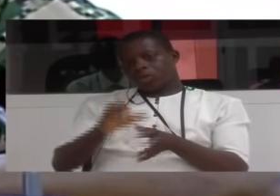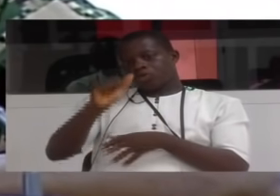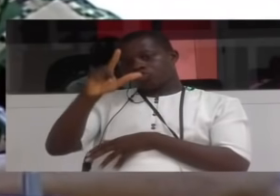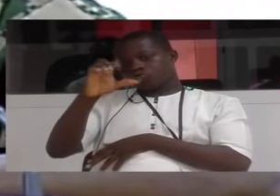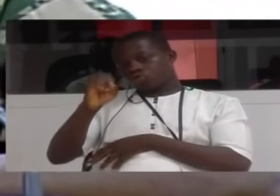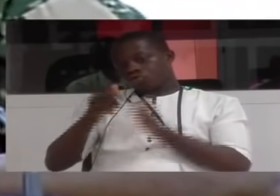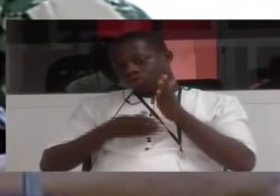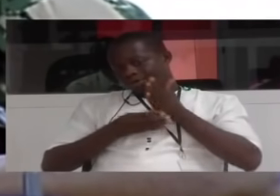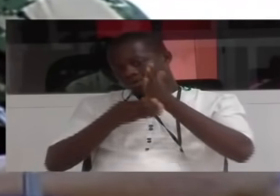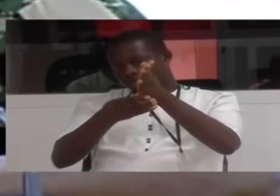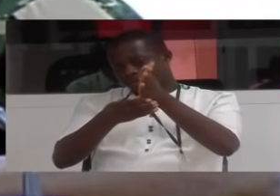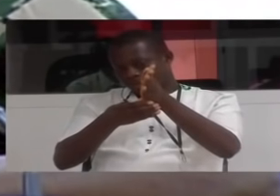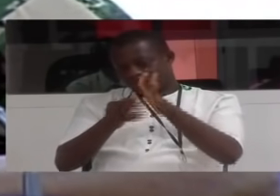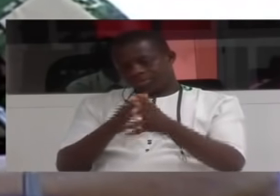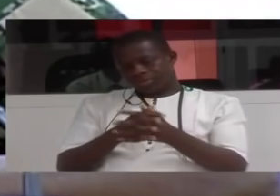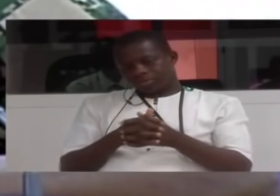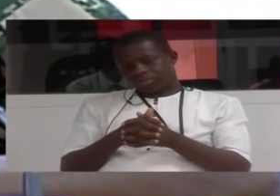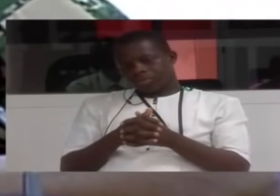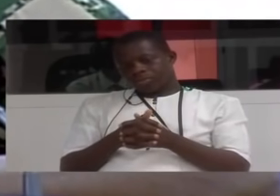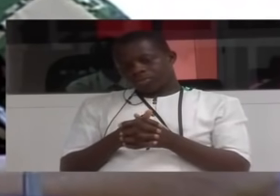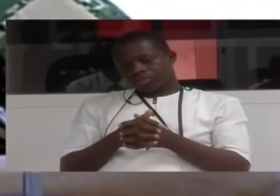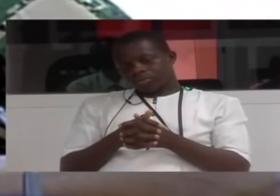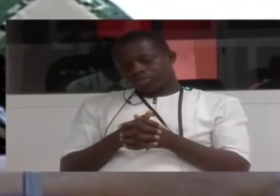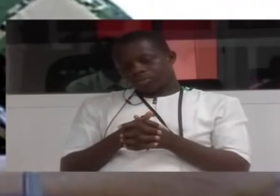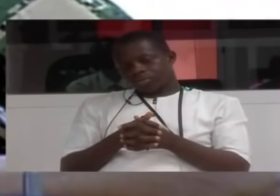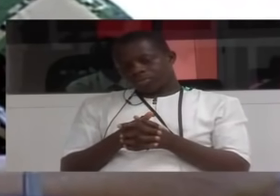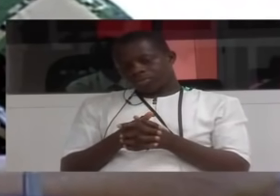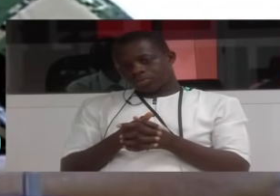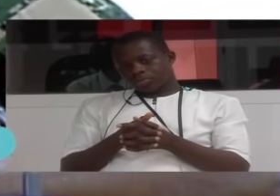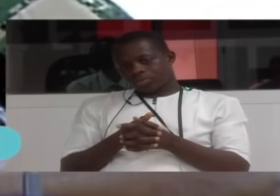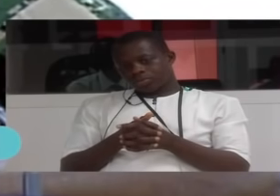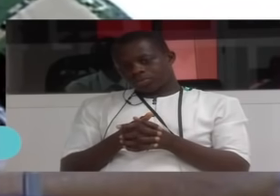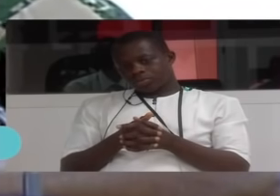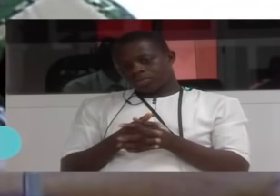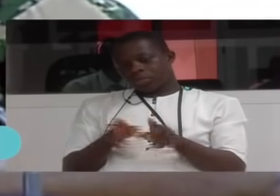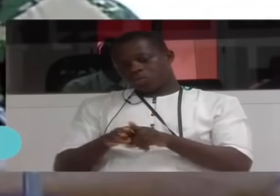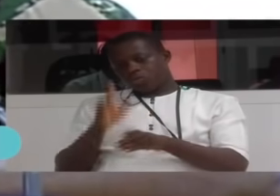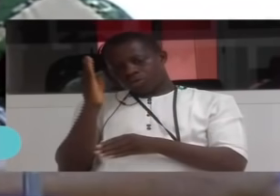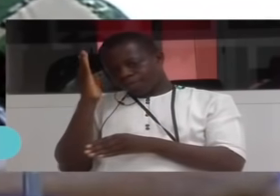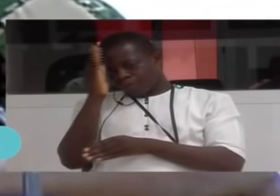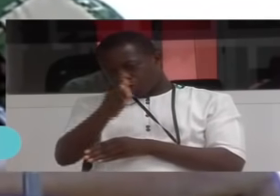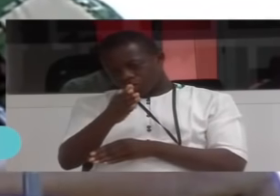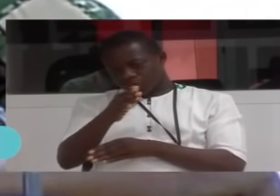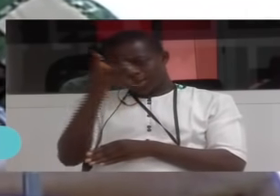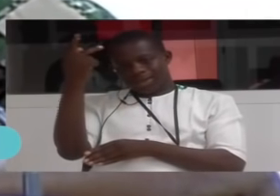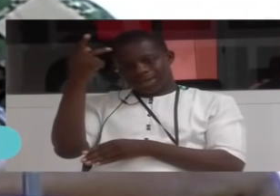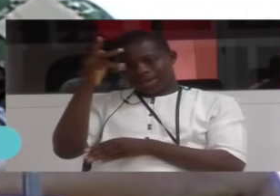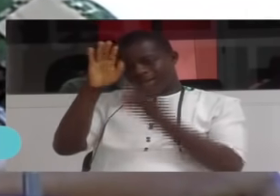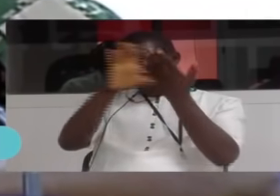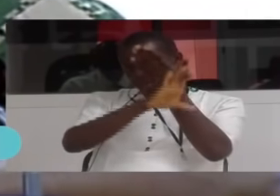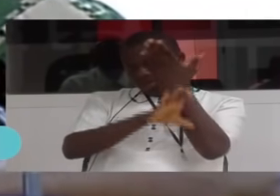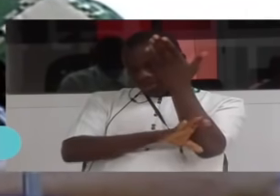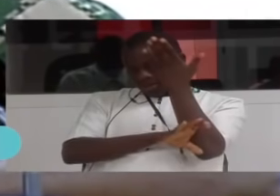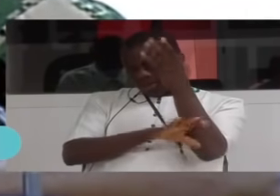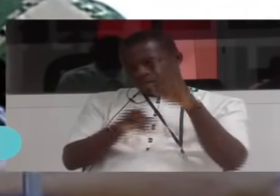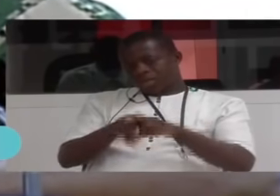jitu. Solo led the way. Ñu duga ñu jublu Casamance. Headed towards Casamance. Deka